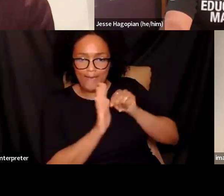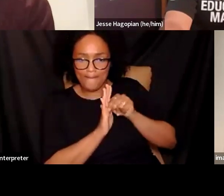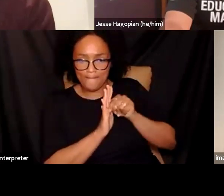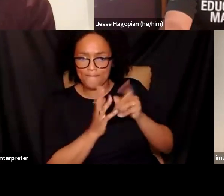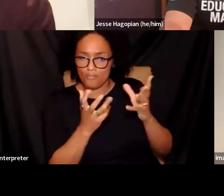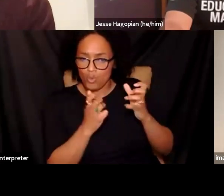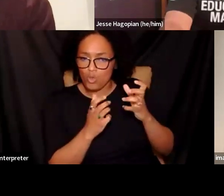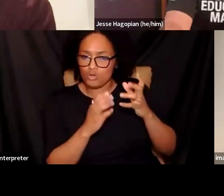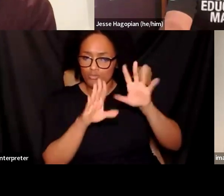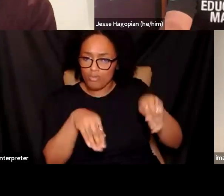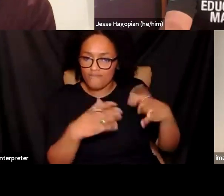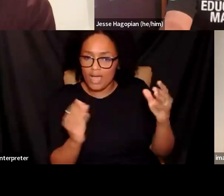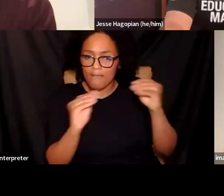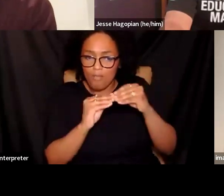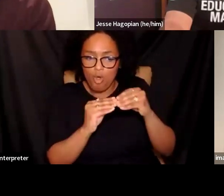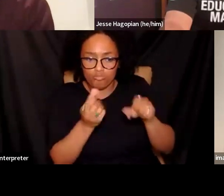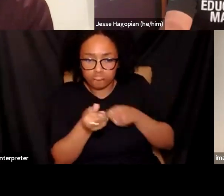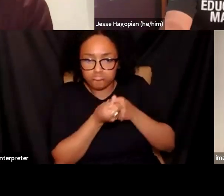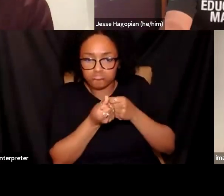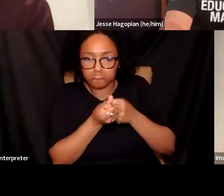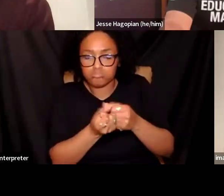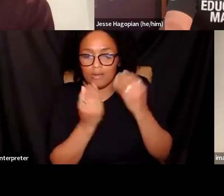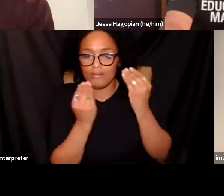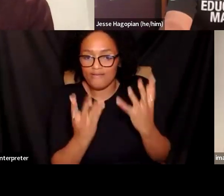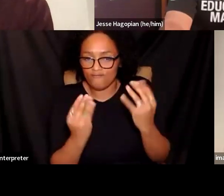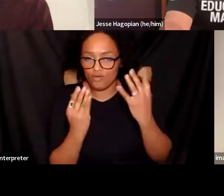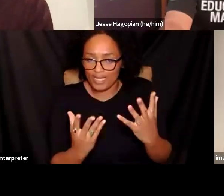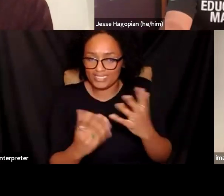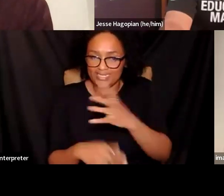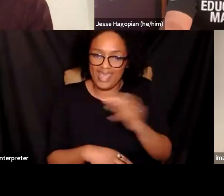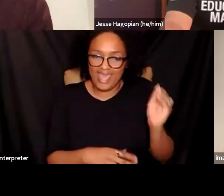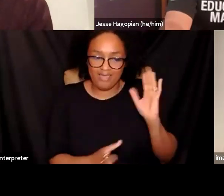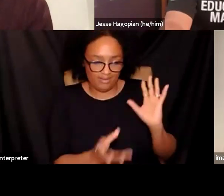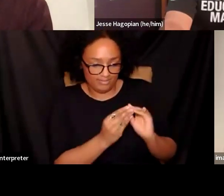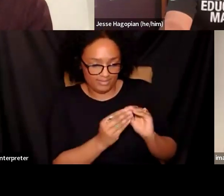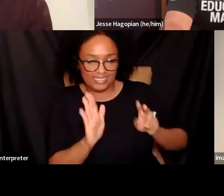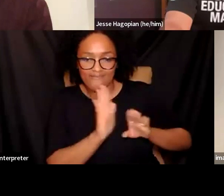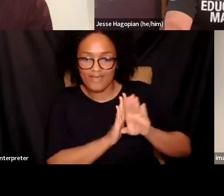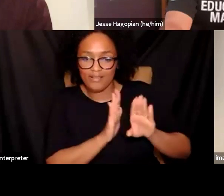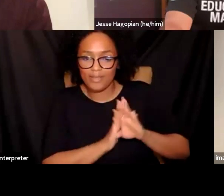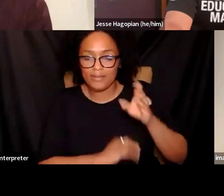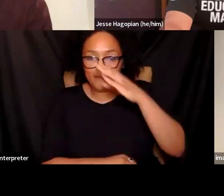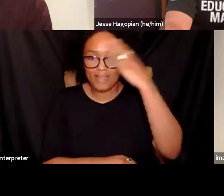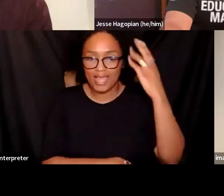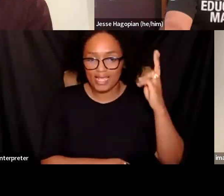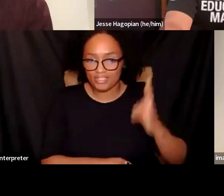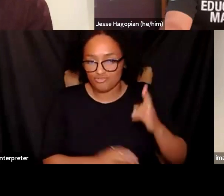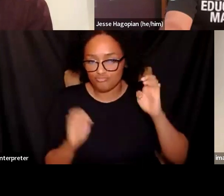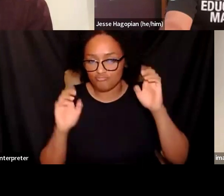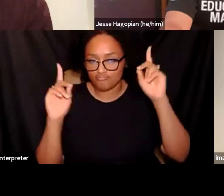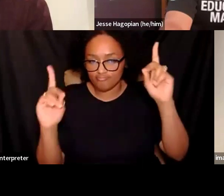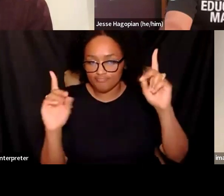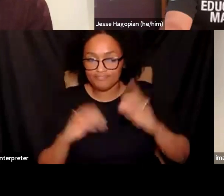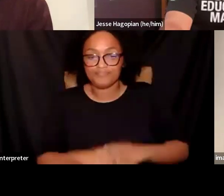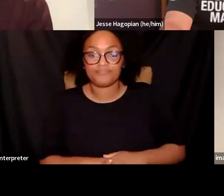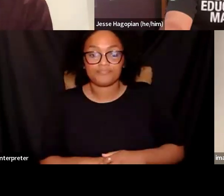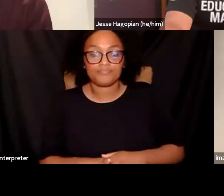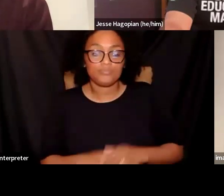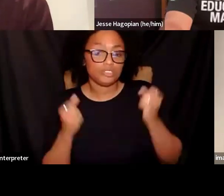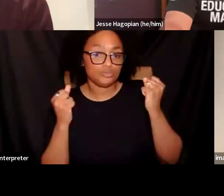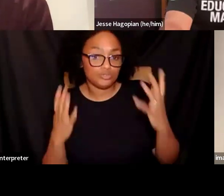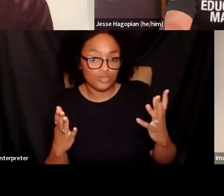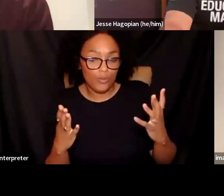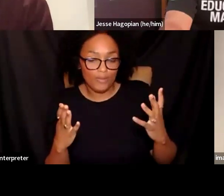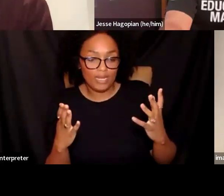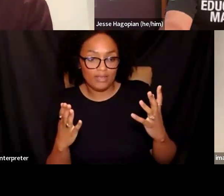broader kind of history of the development of Black education, because we know that so much of the kind of um, so